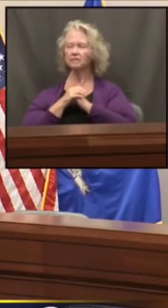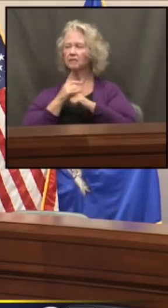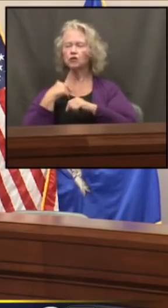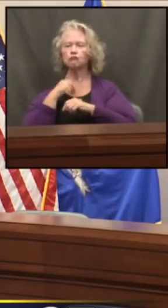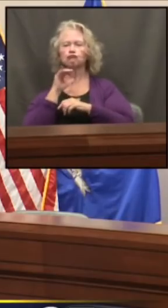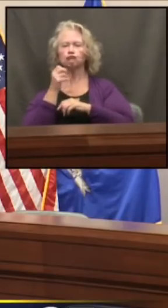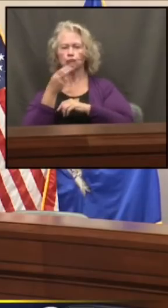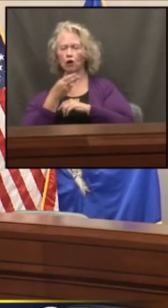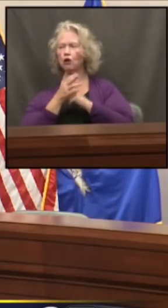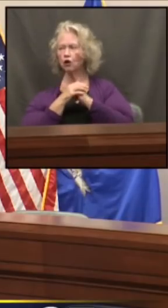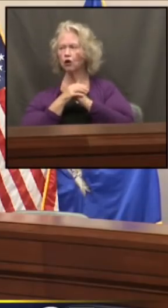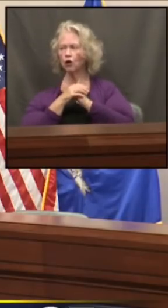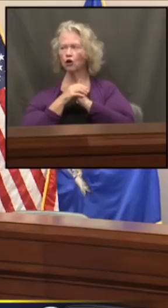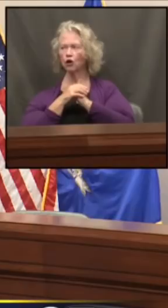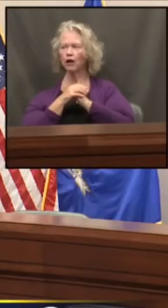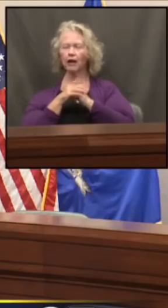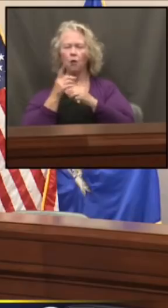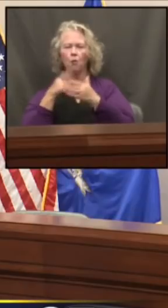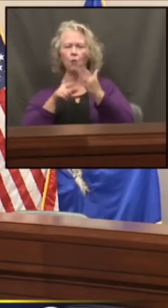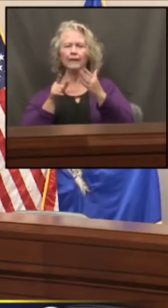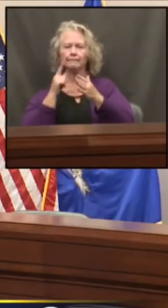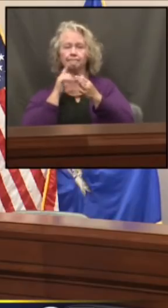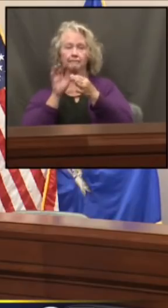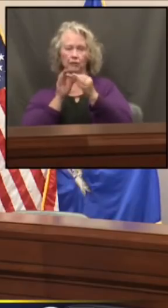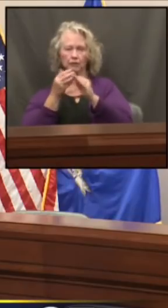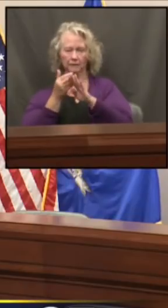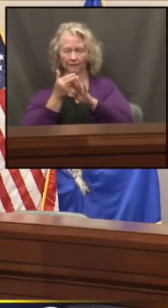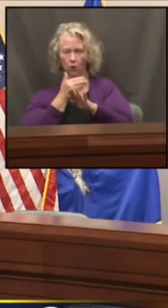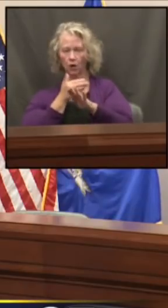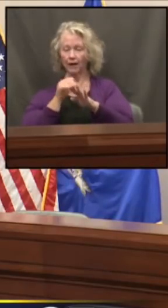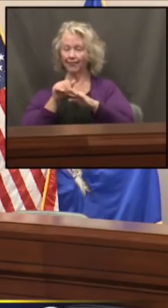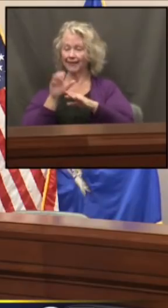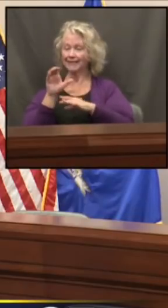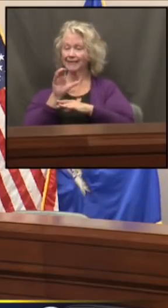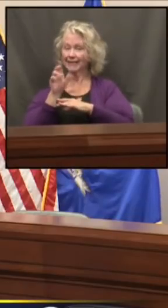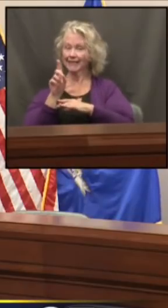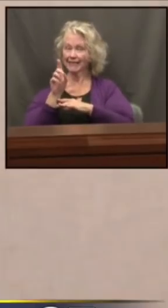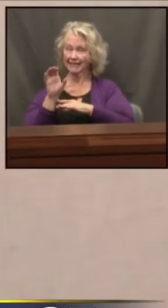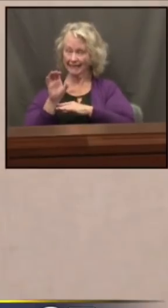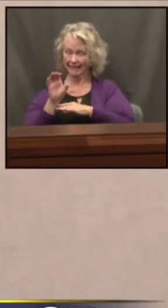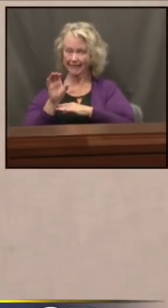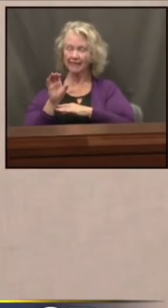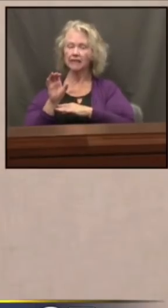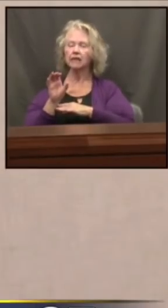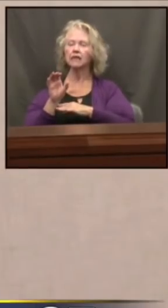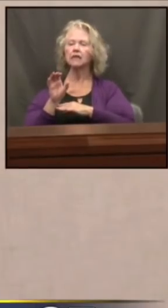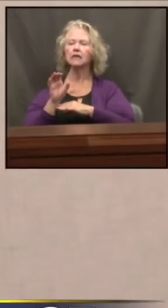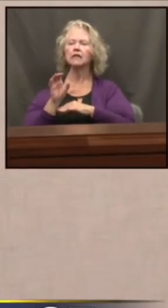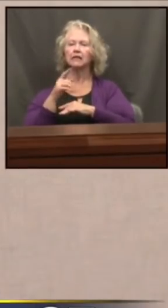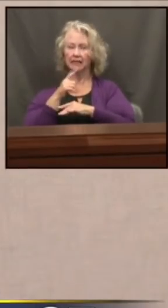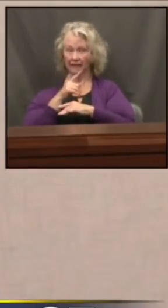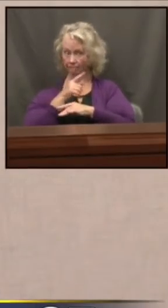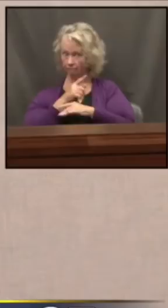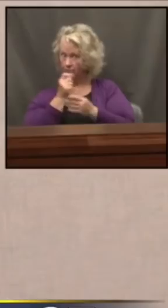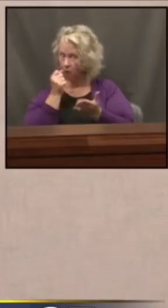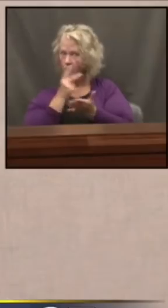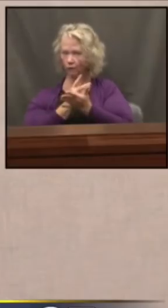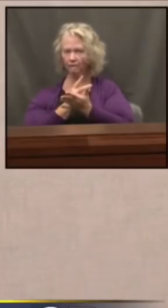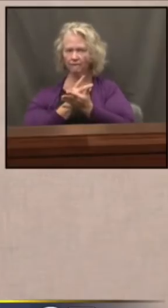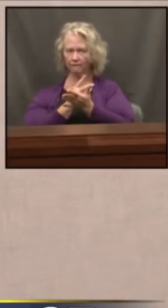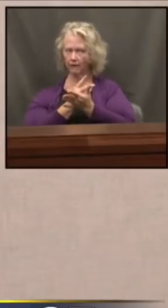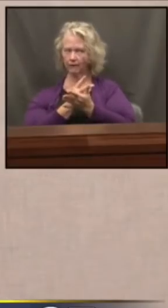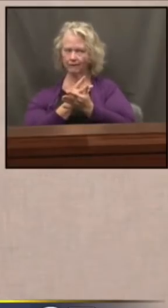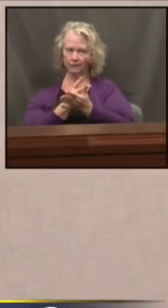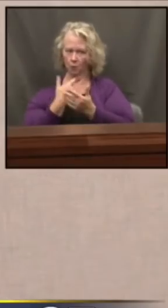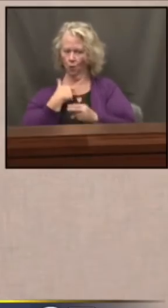Yeah, I think as was mentioned earlier, so with the CDC ACIP committee approving, as we are kind of following